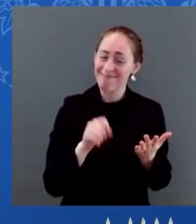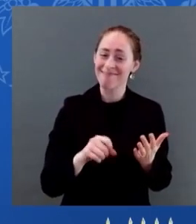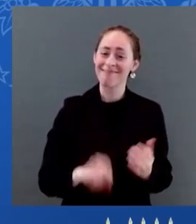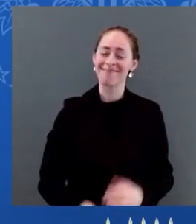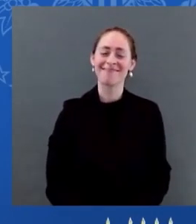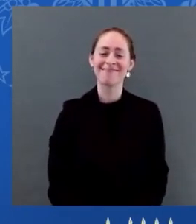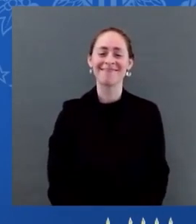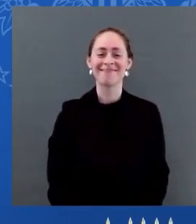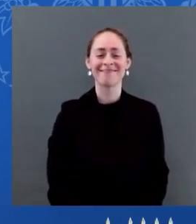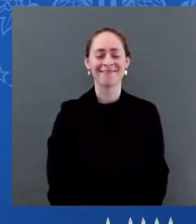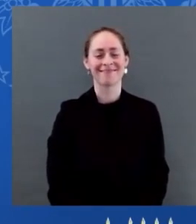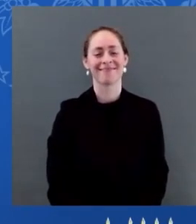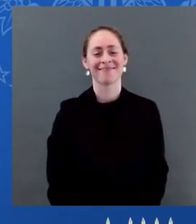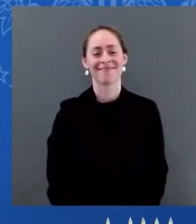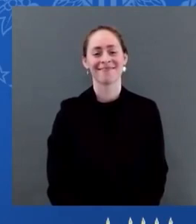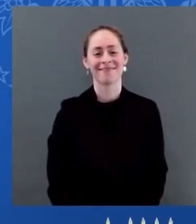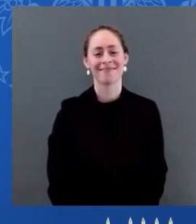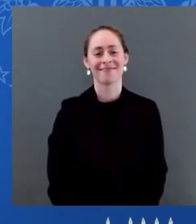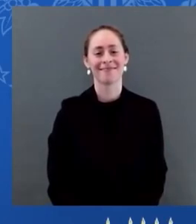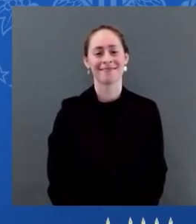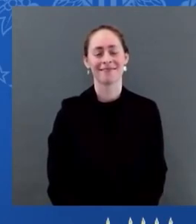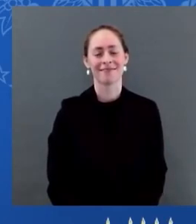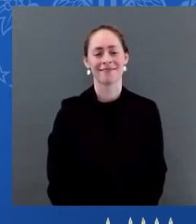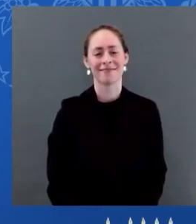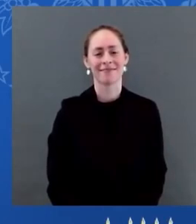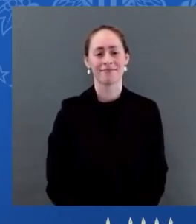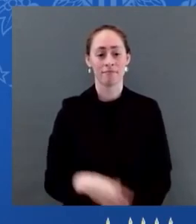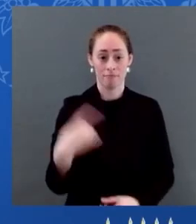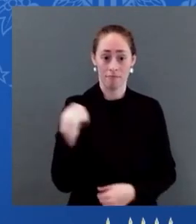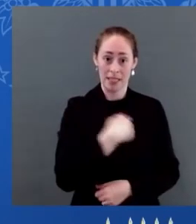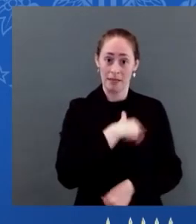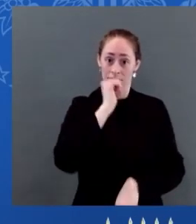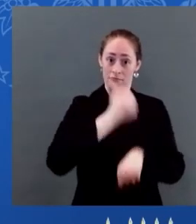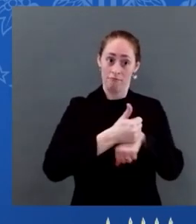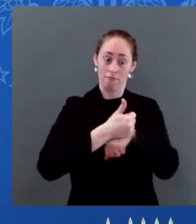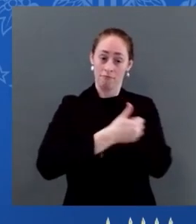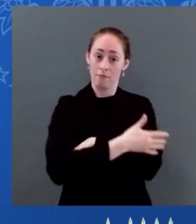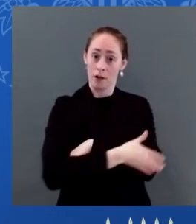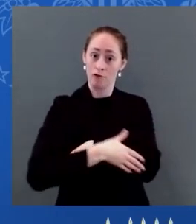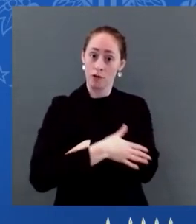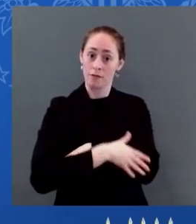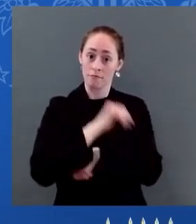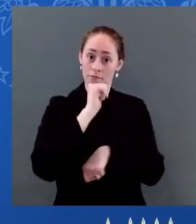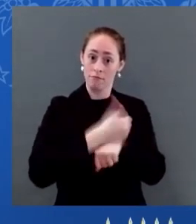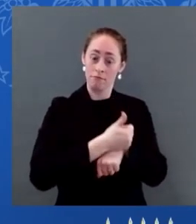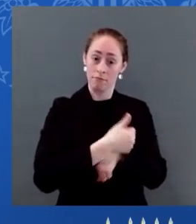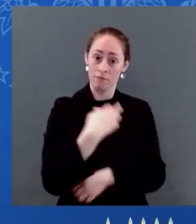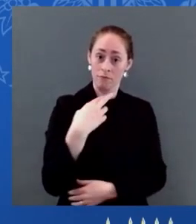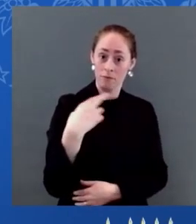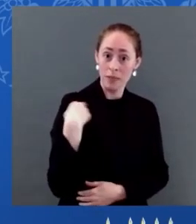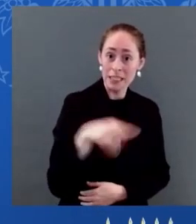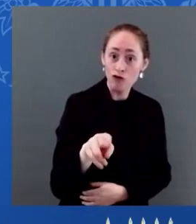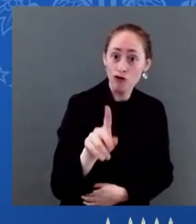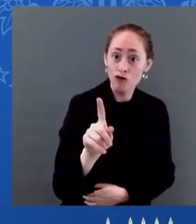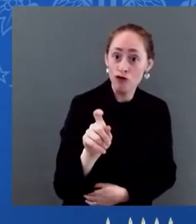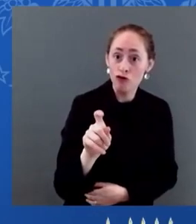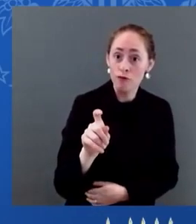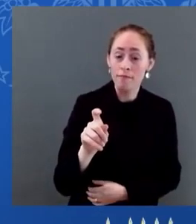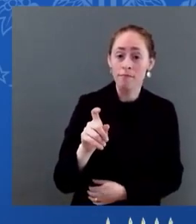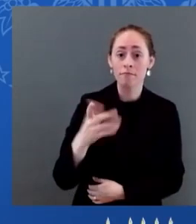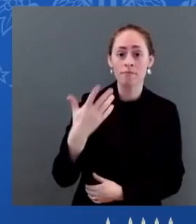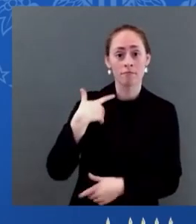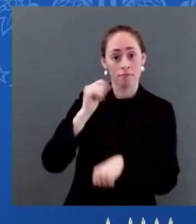idea, an idea. We hold these truths to be self-evident, that all men and women are created equal, endowed by it's an